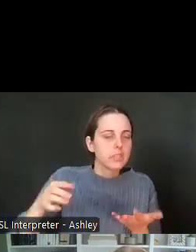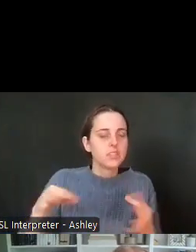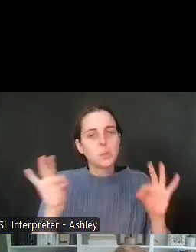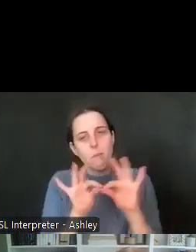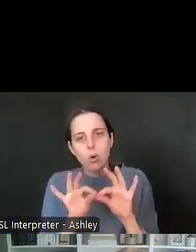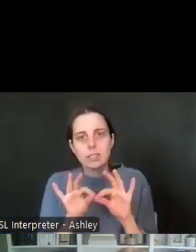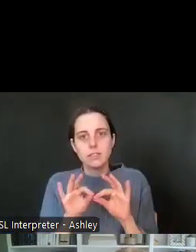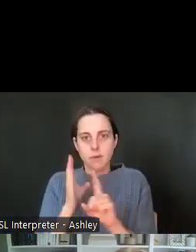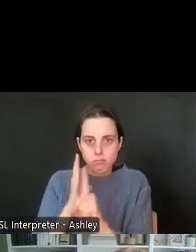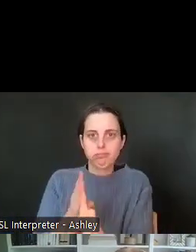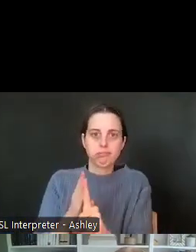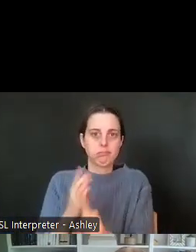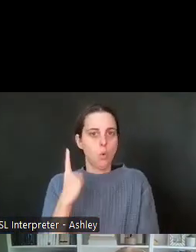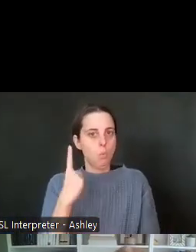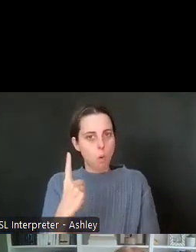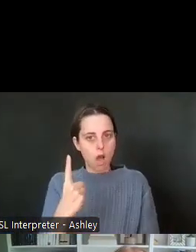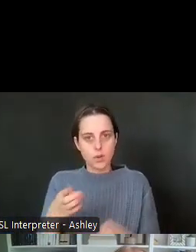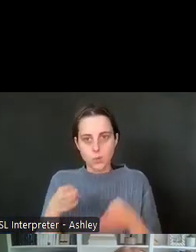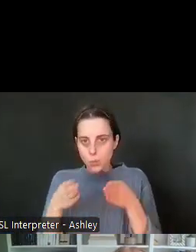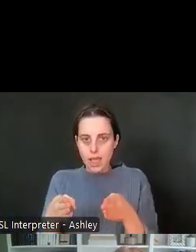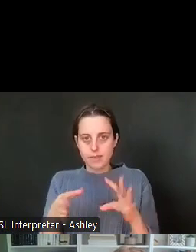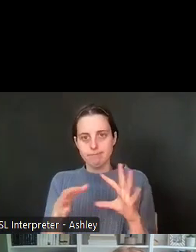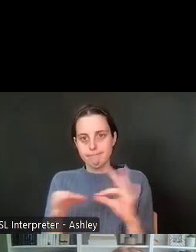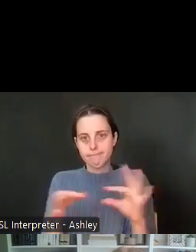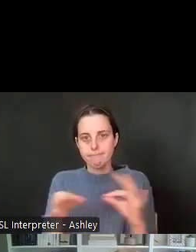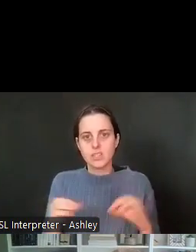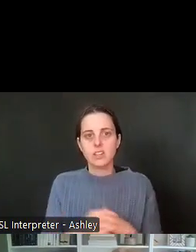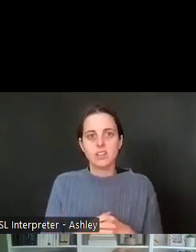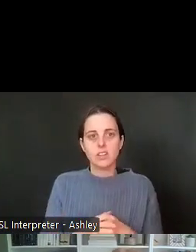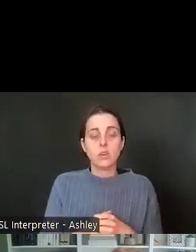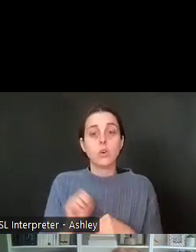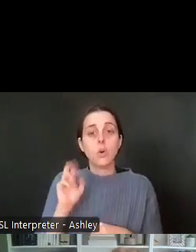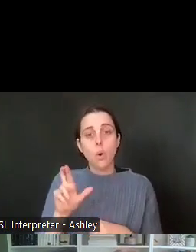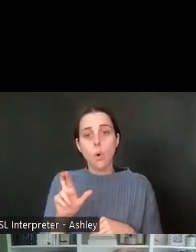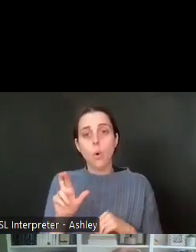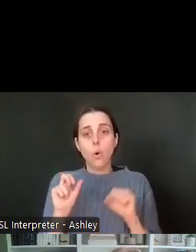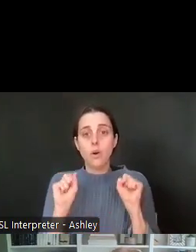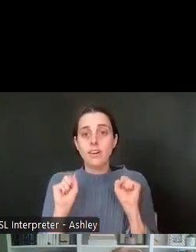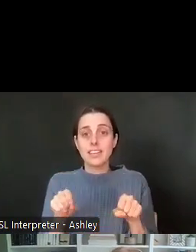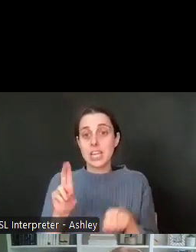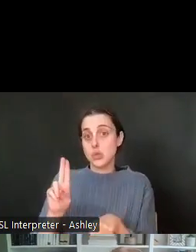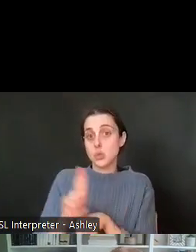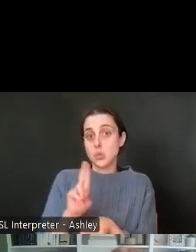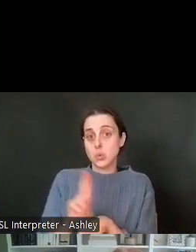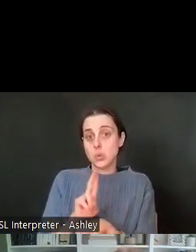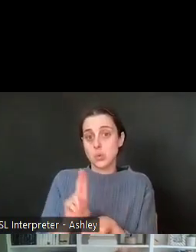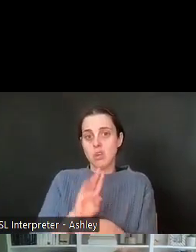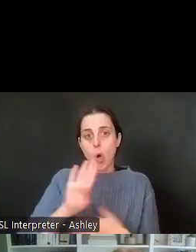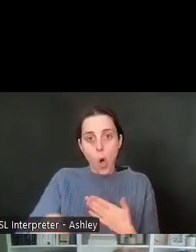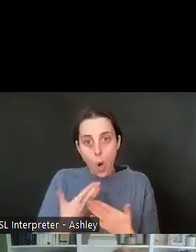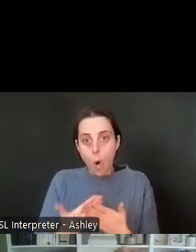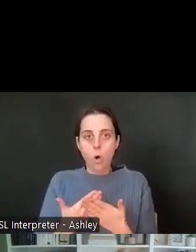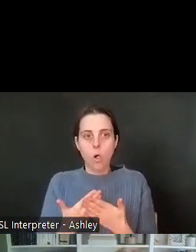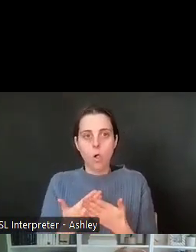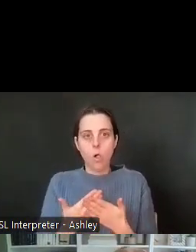the solution in quick thinking, was to then use all the channels for everything. So imagine